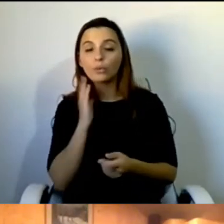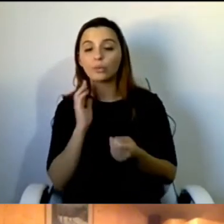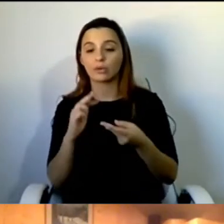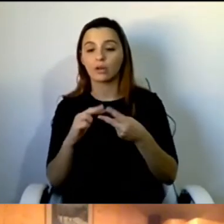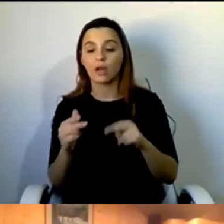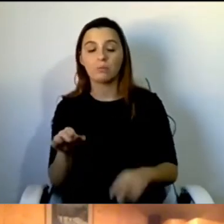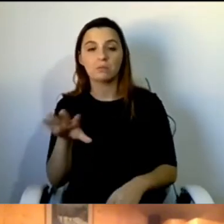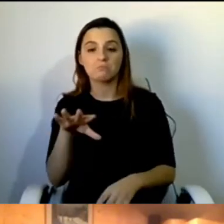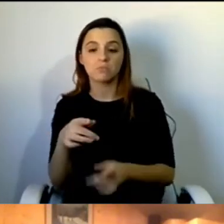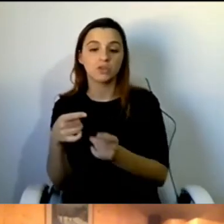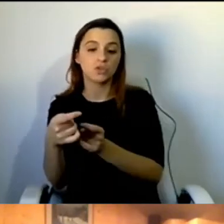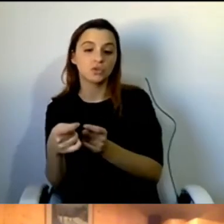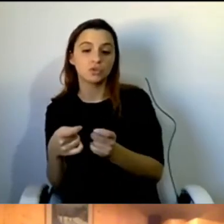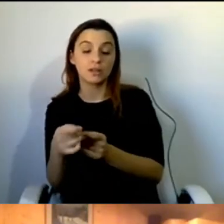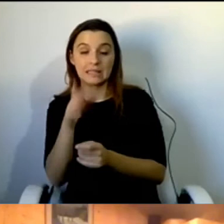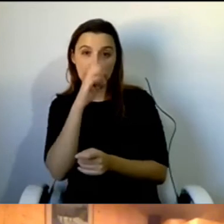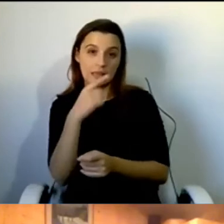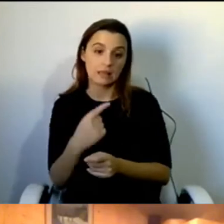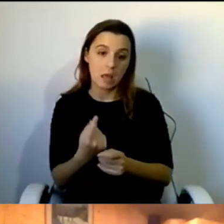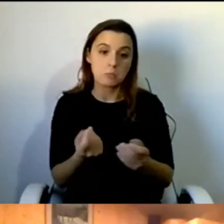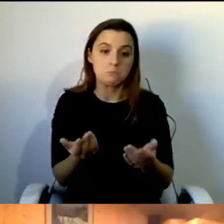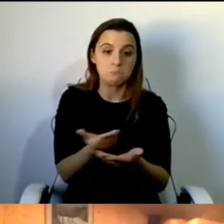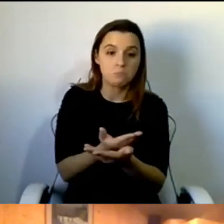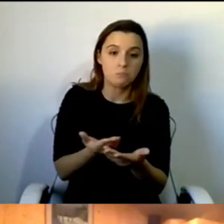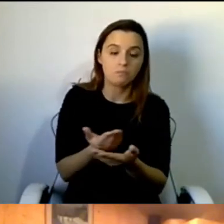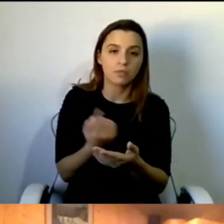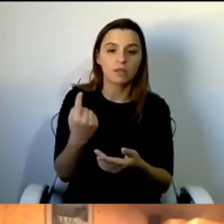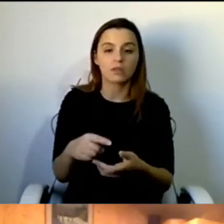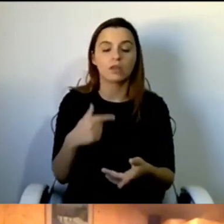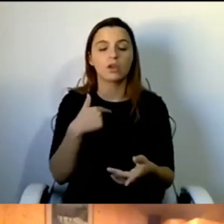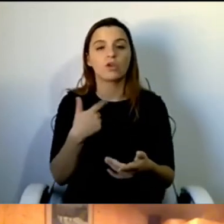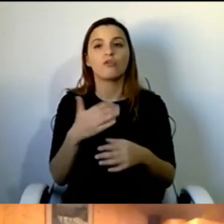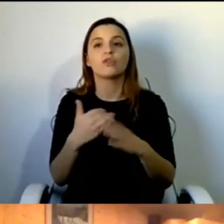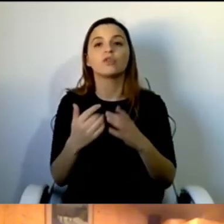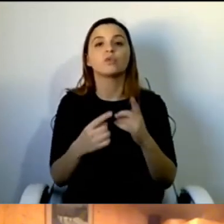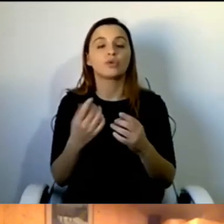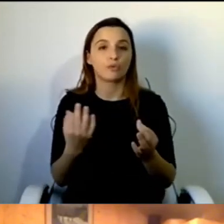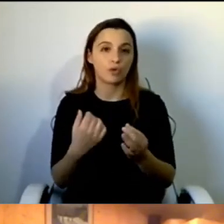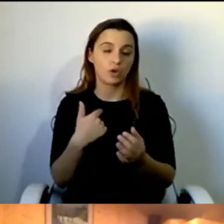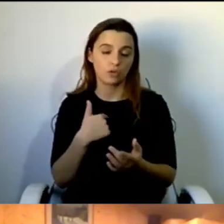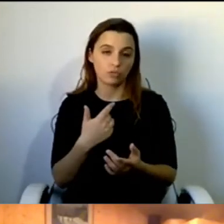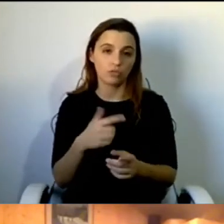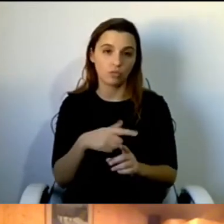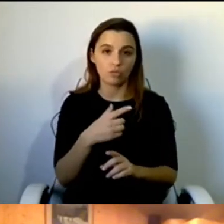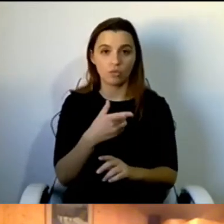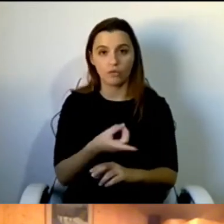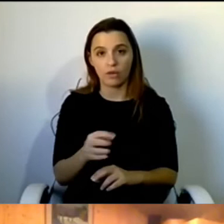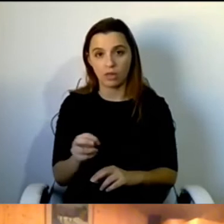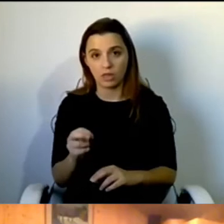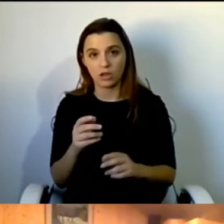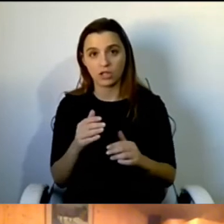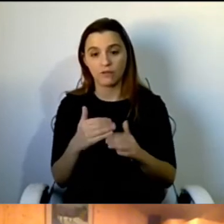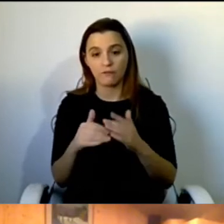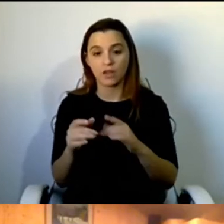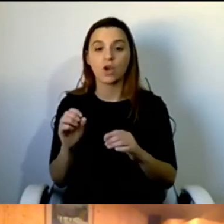joined Steel back in 93. Or you could your own company or a private company. So you have the choice of